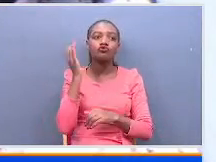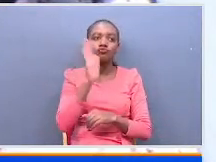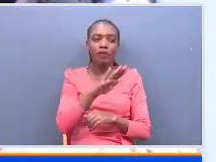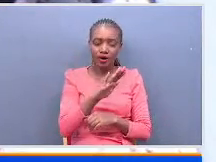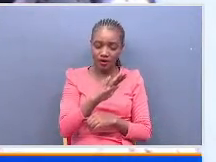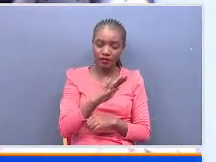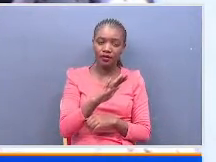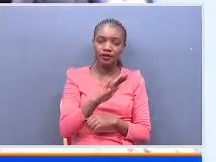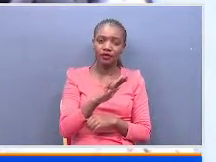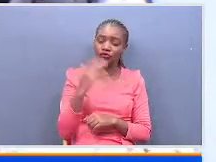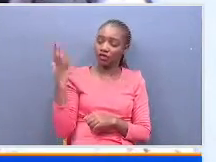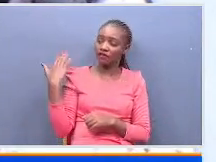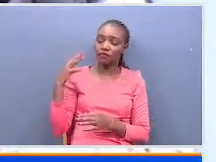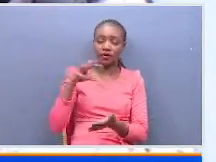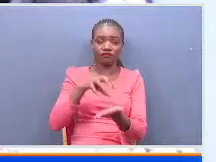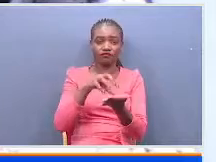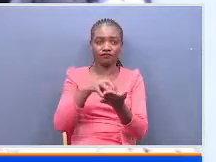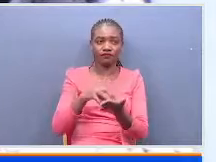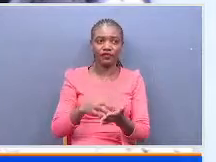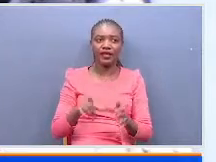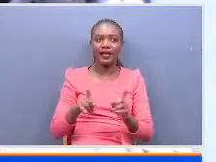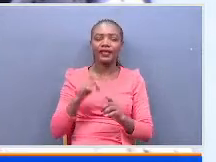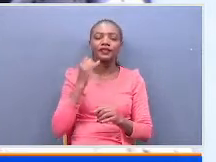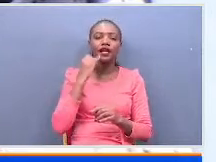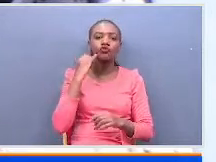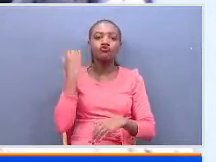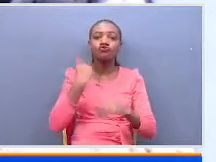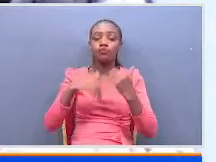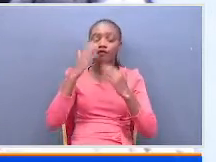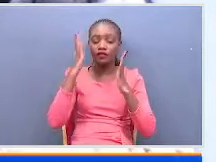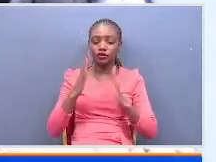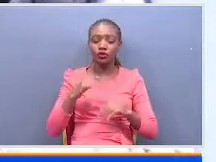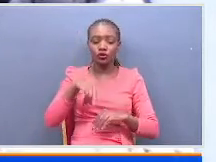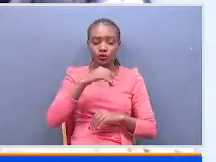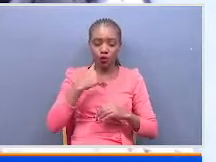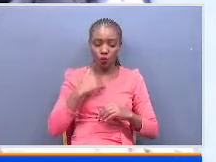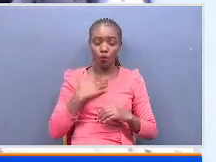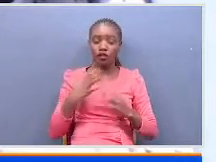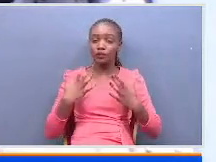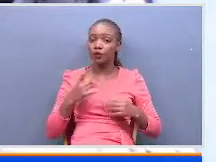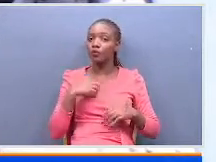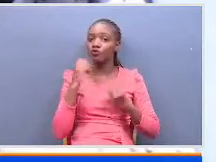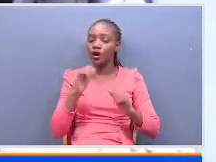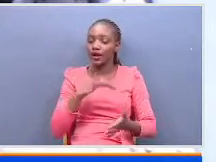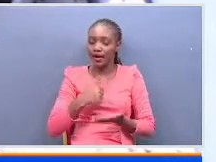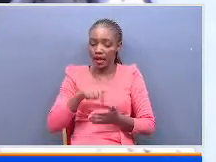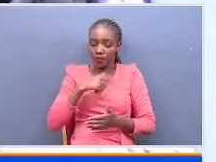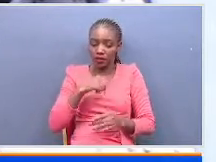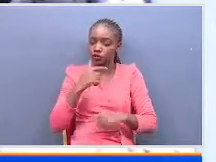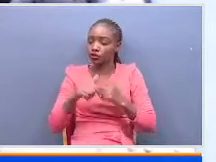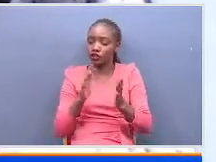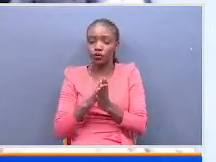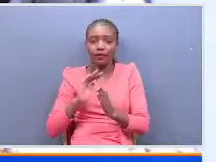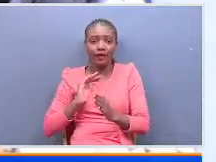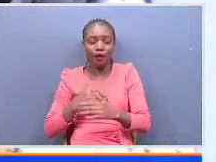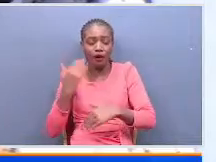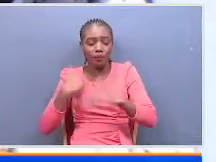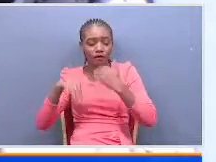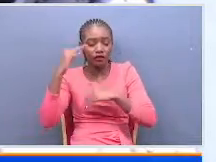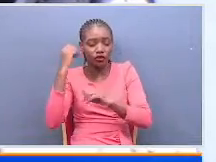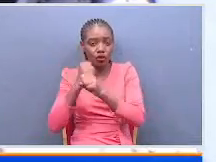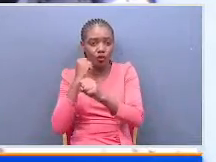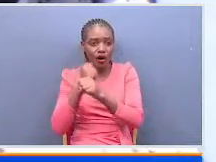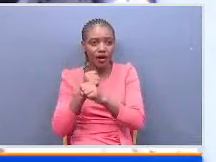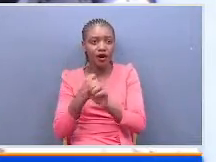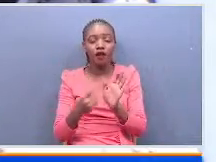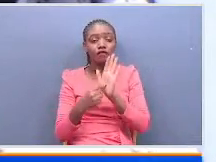Nakuru professionals, we want people who can help us do our professional work by touching many lives. A test of that is Governor